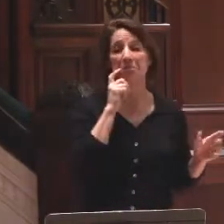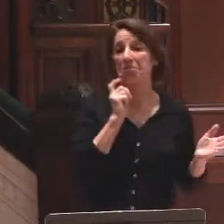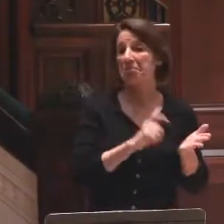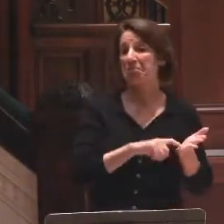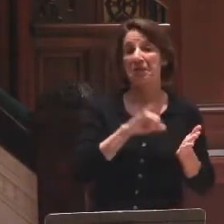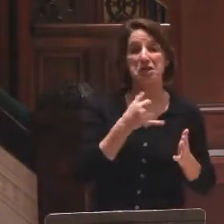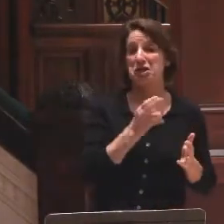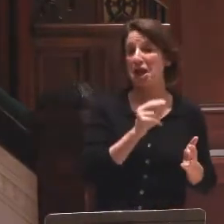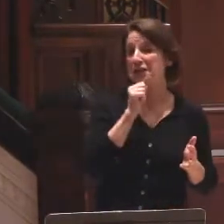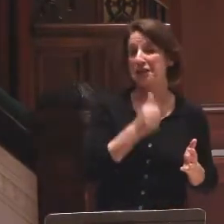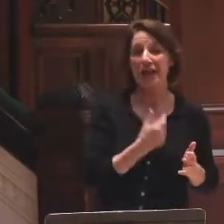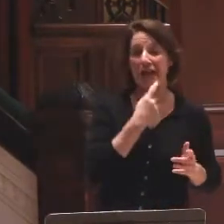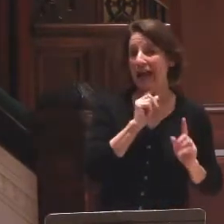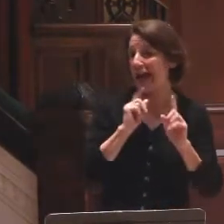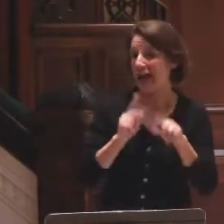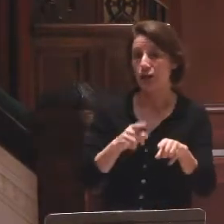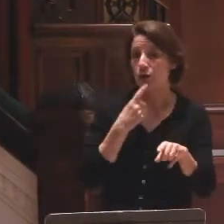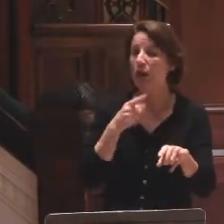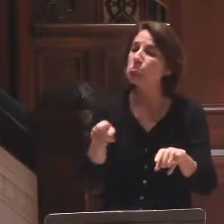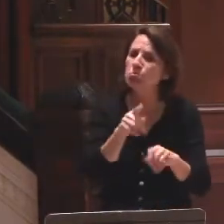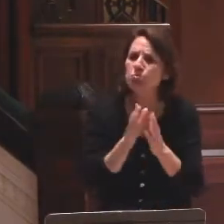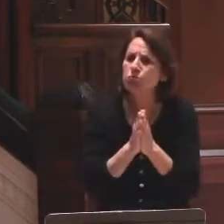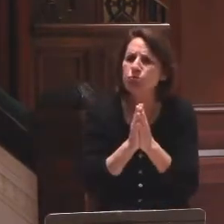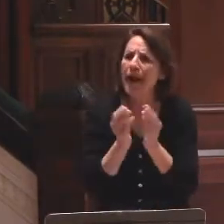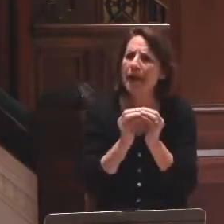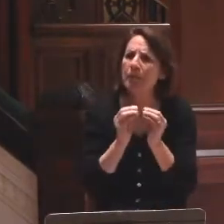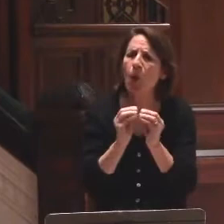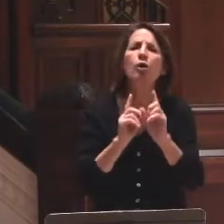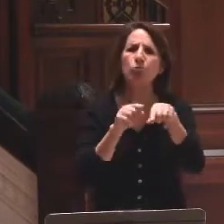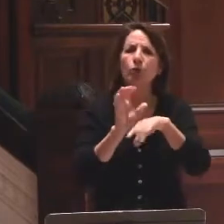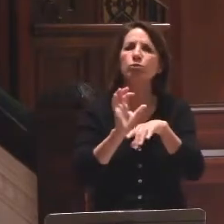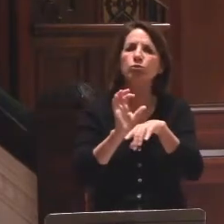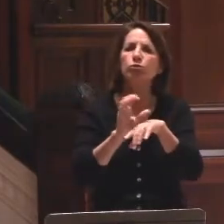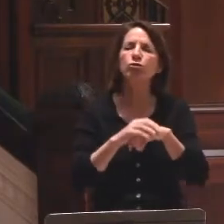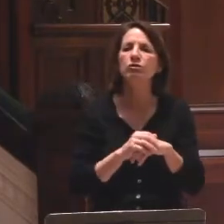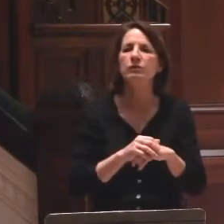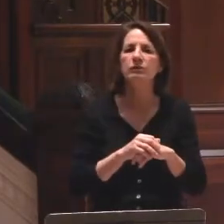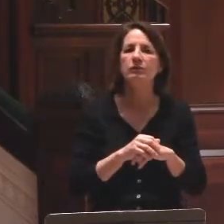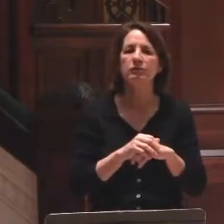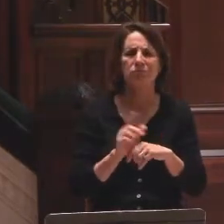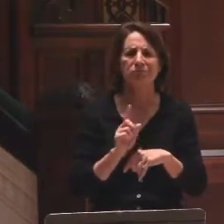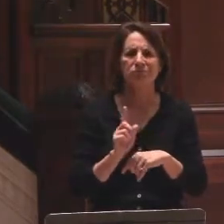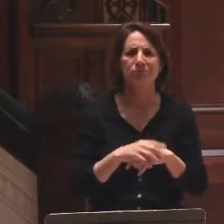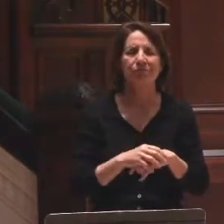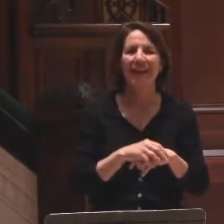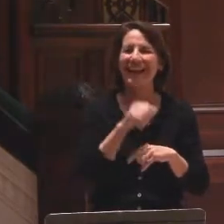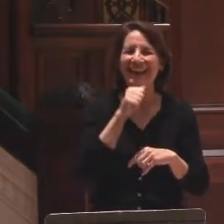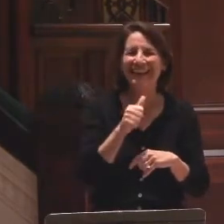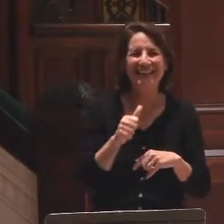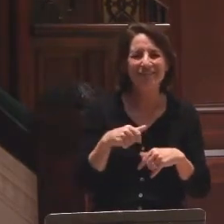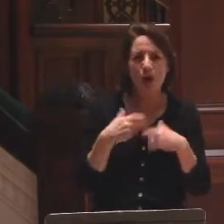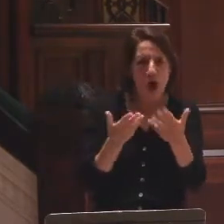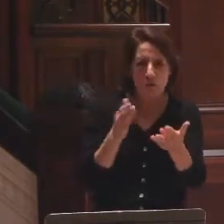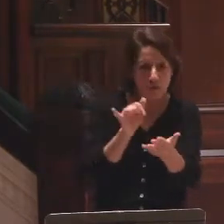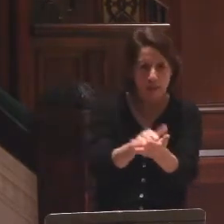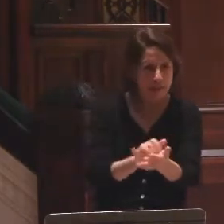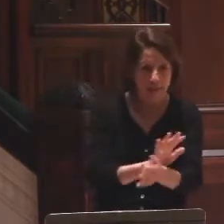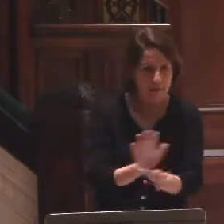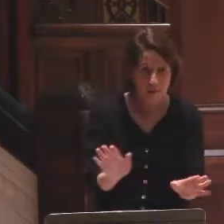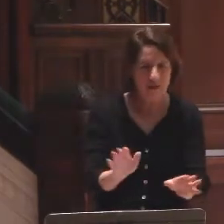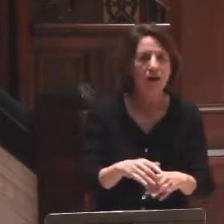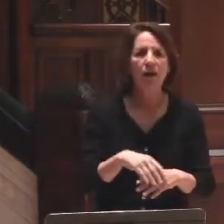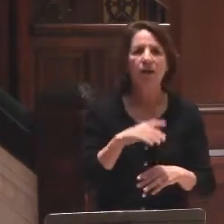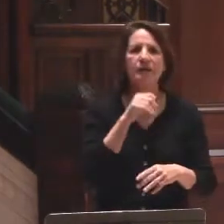answer them by saying, you should pray more. You should go to church. He doesn't offer any pious practices